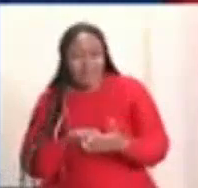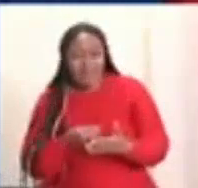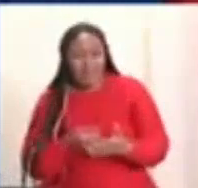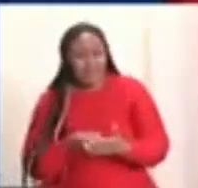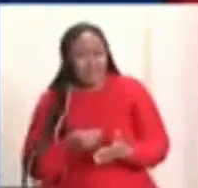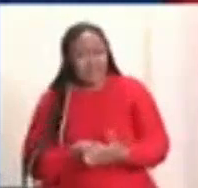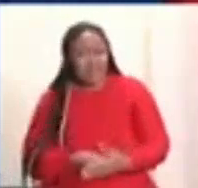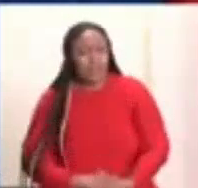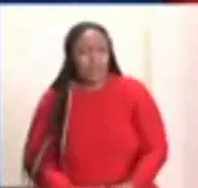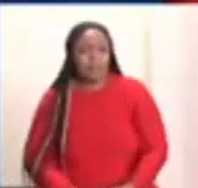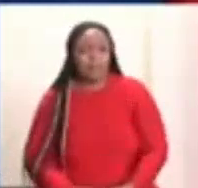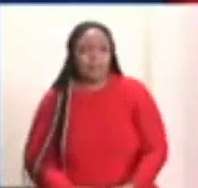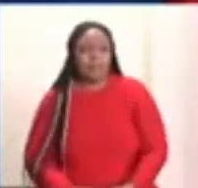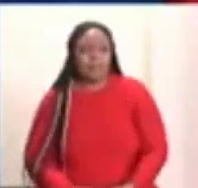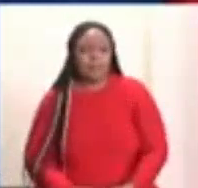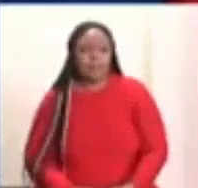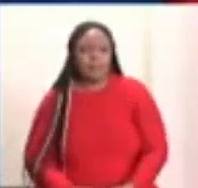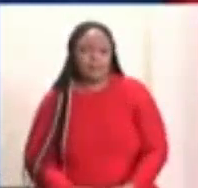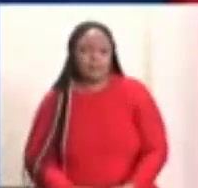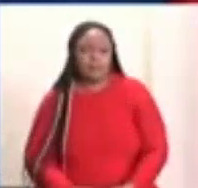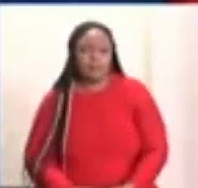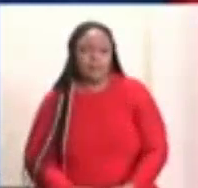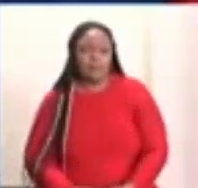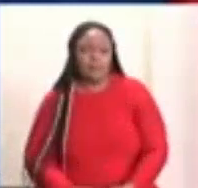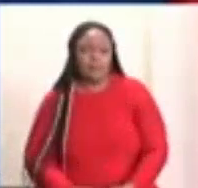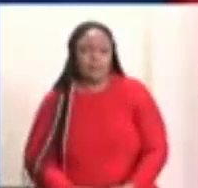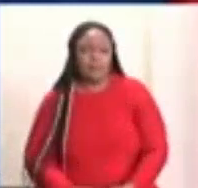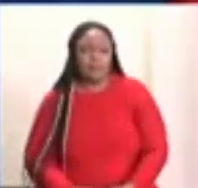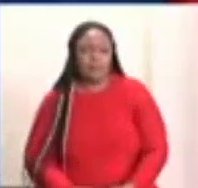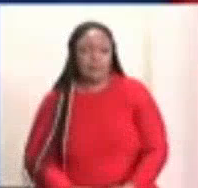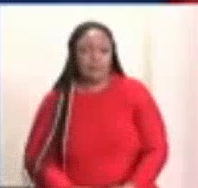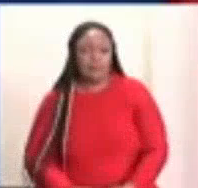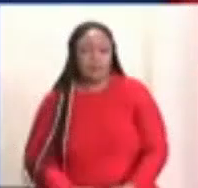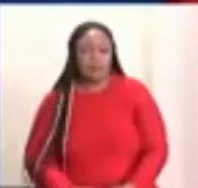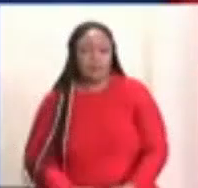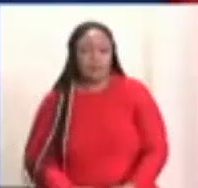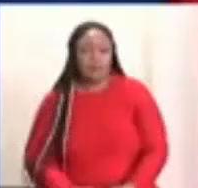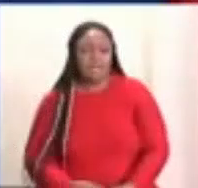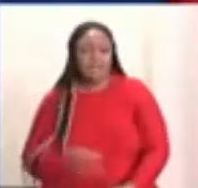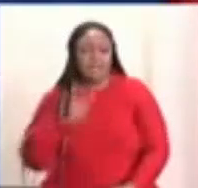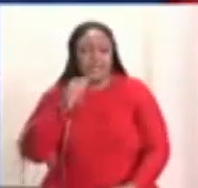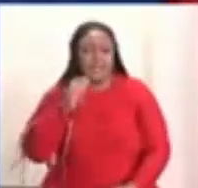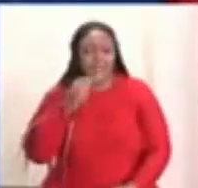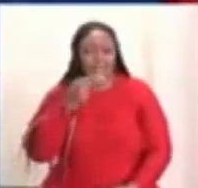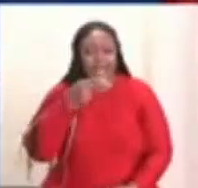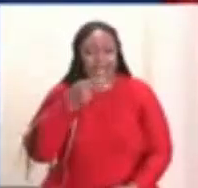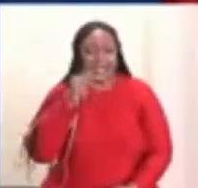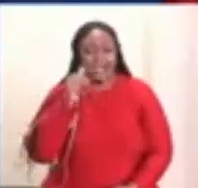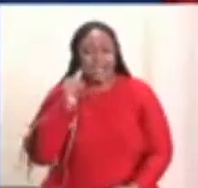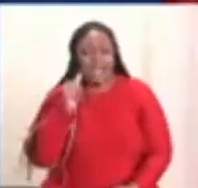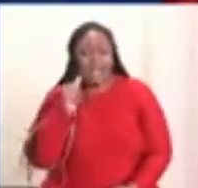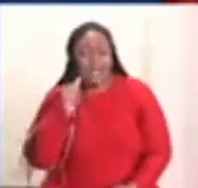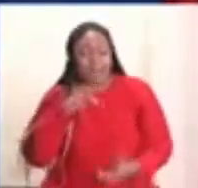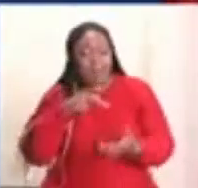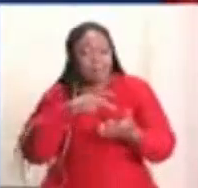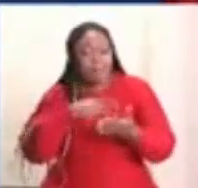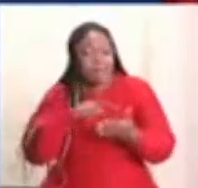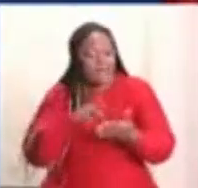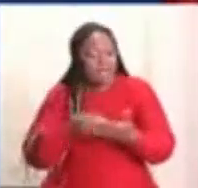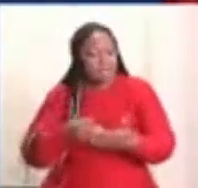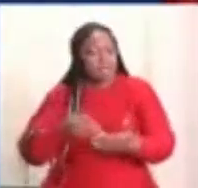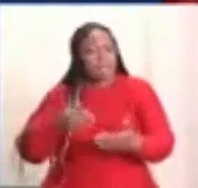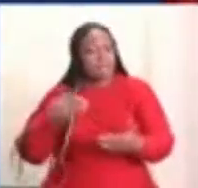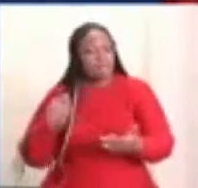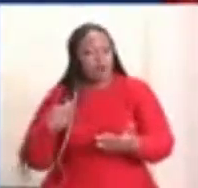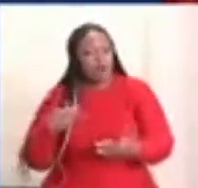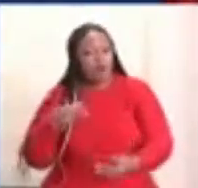evaluator, evaluator's report, paid close to $43 million for 13 acres of land in Bacolet. But